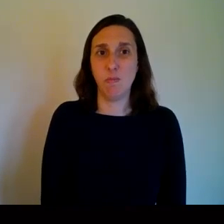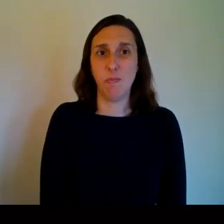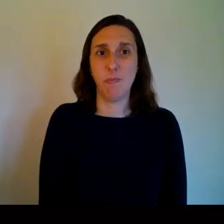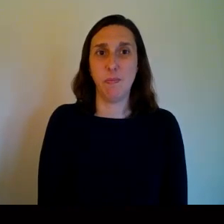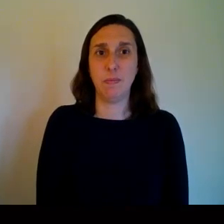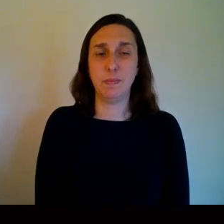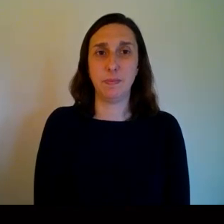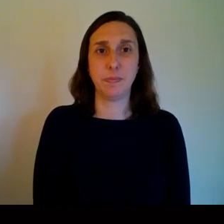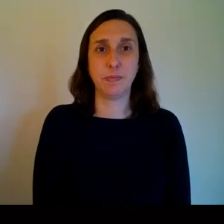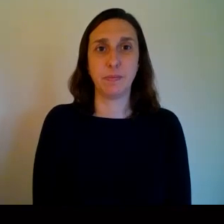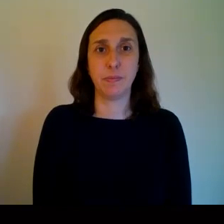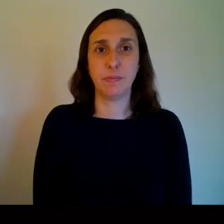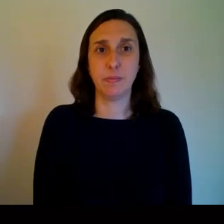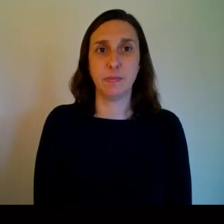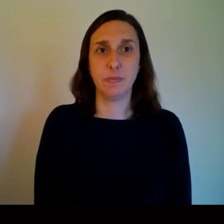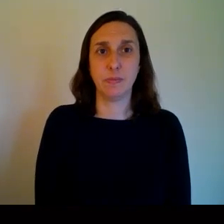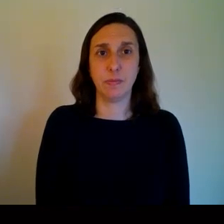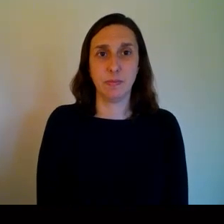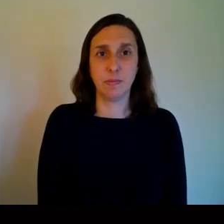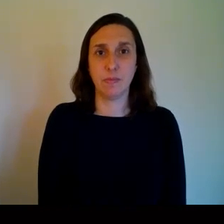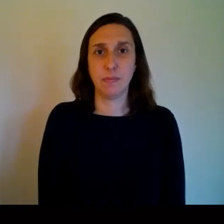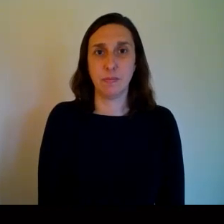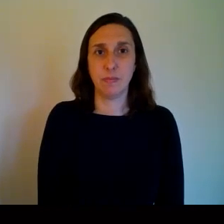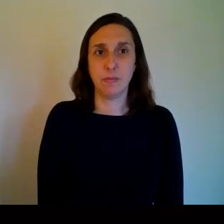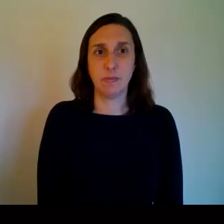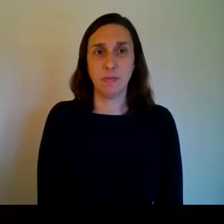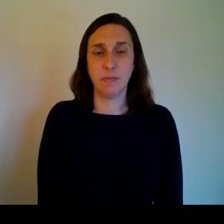And so this parabola is going to have some things